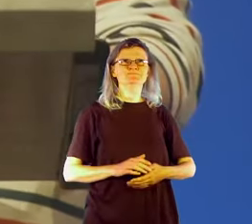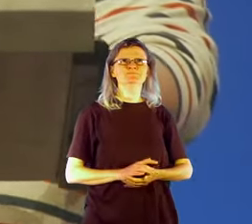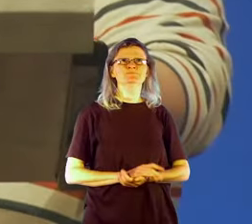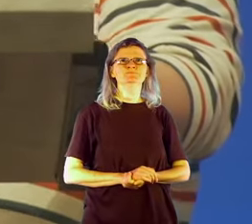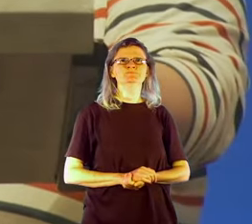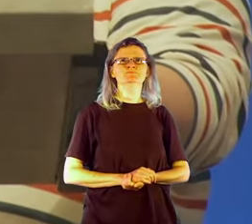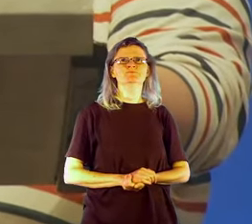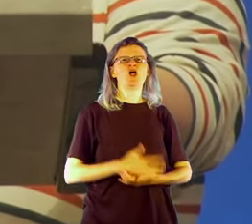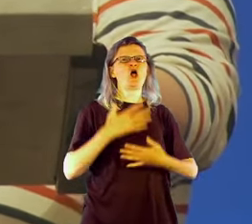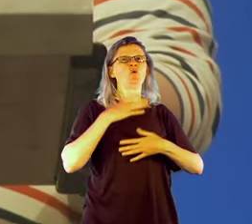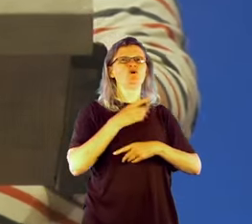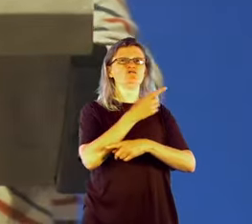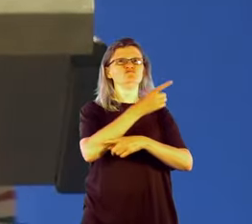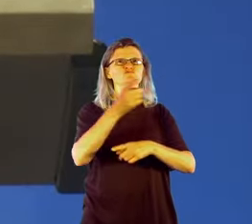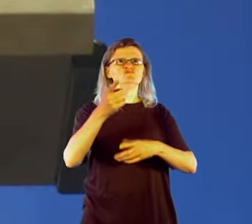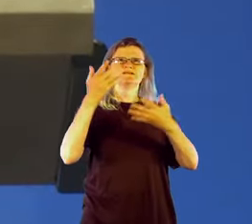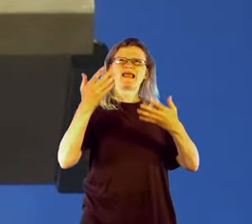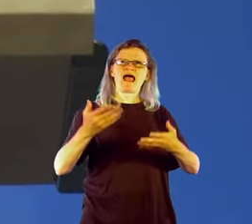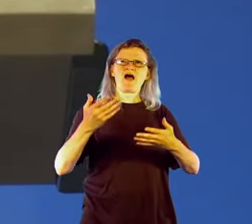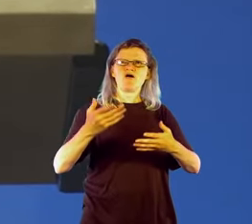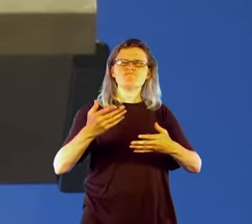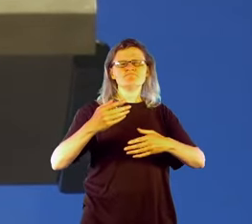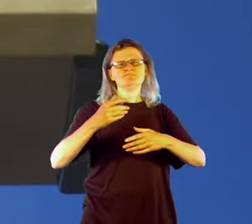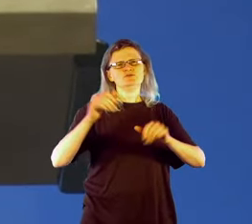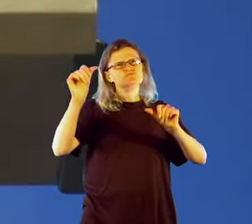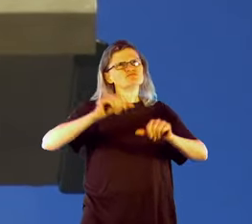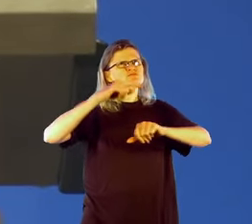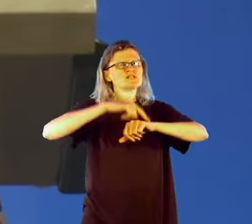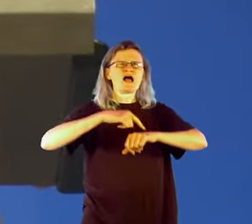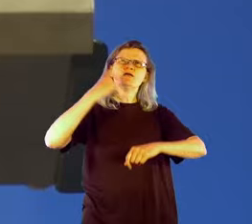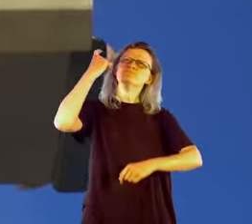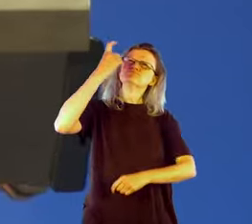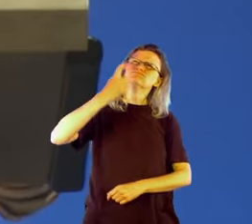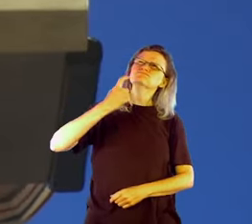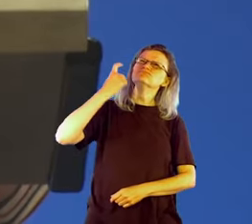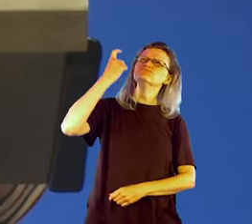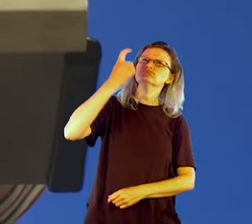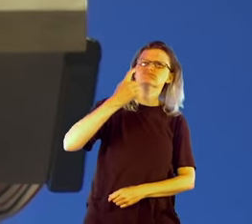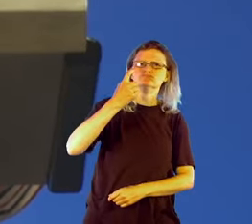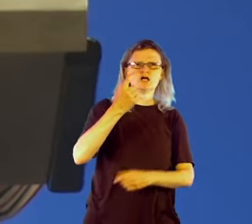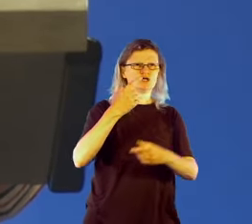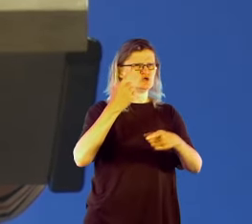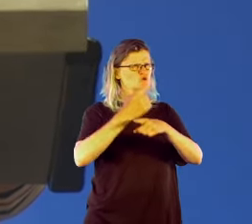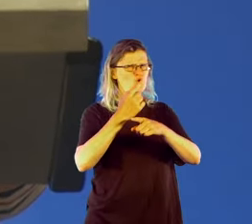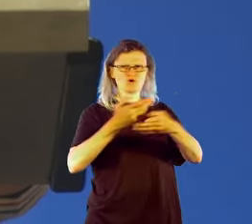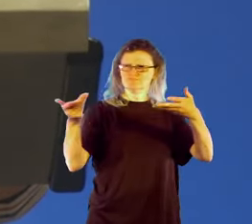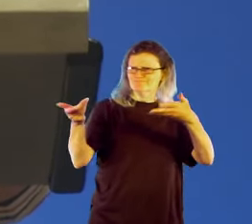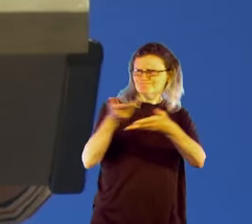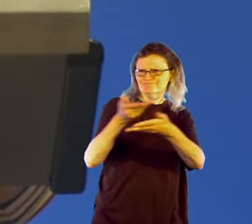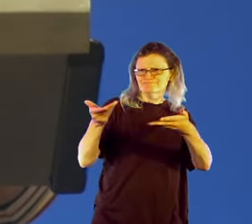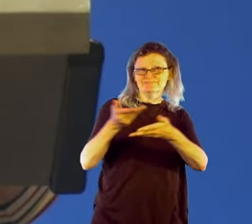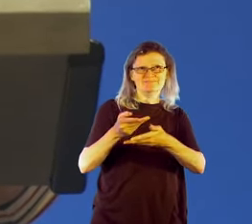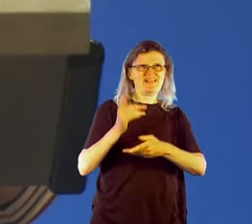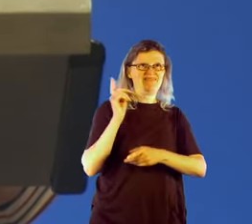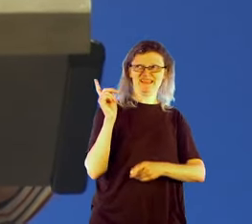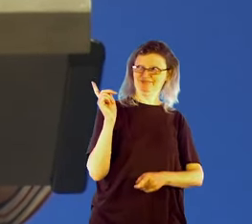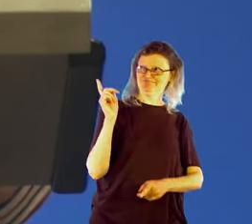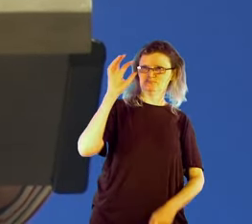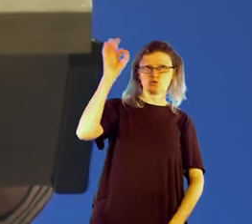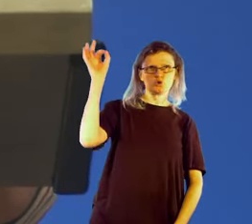I want you just now to take a couple of moments to reflect on that and talk to each other about this question.